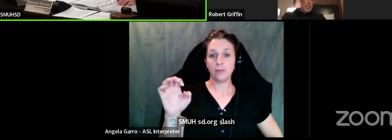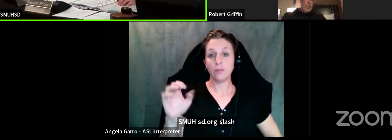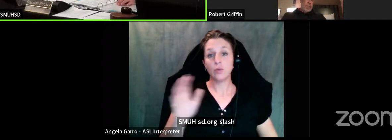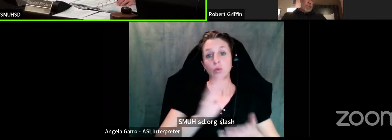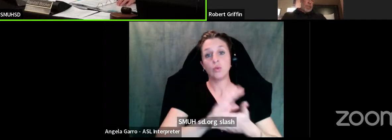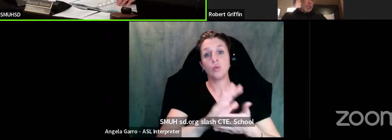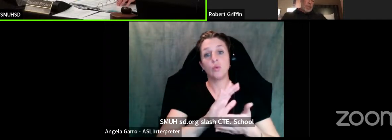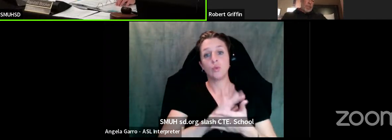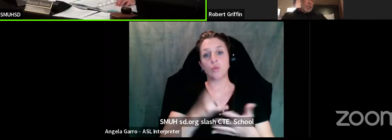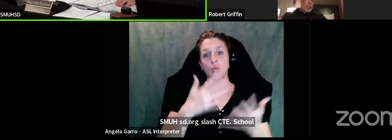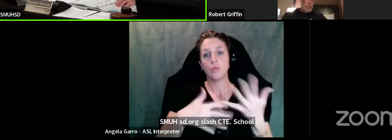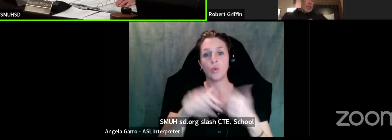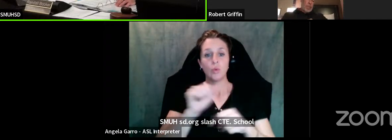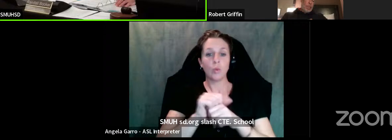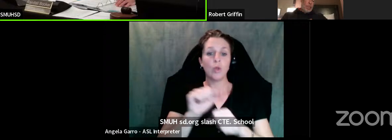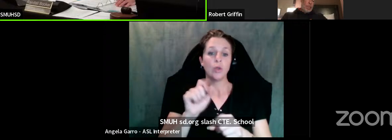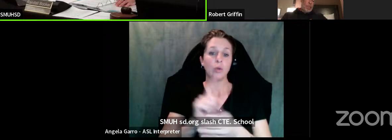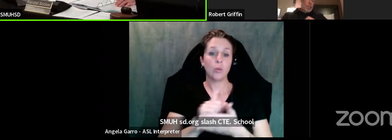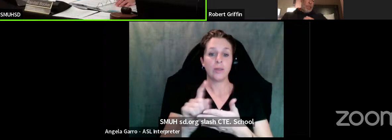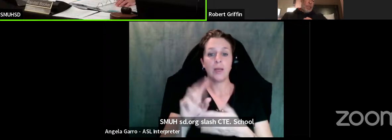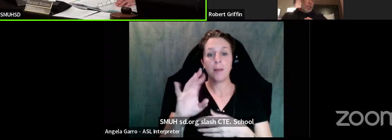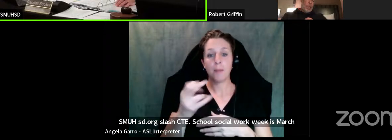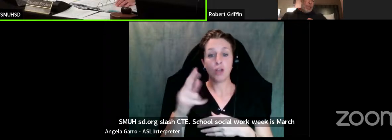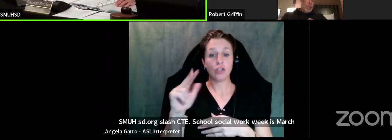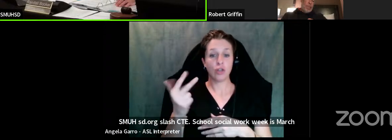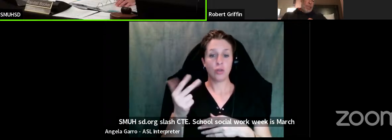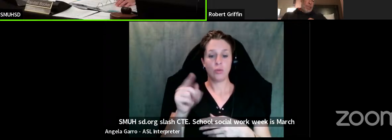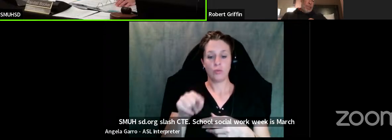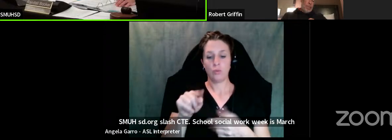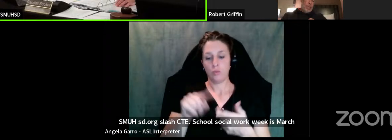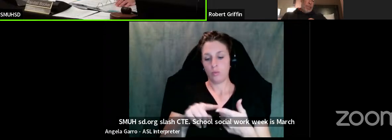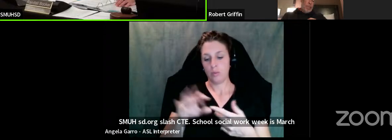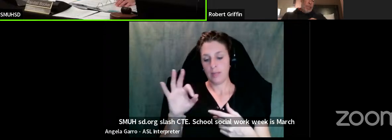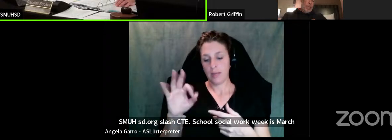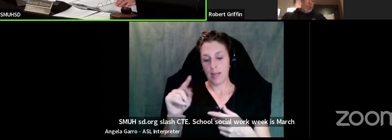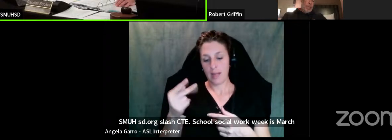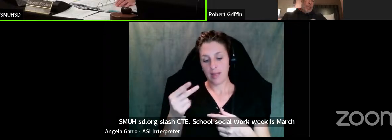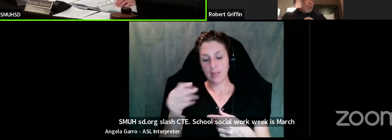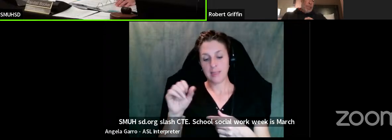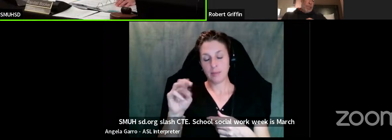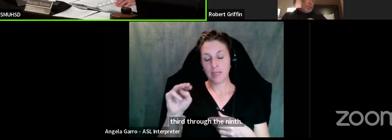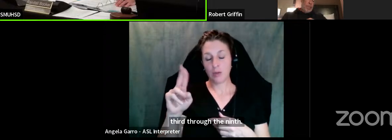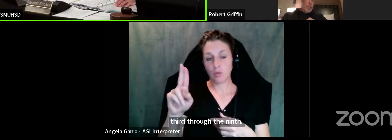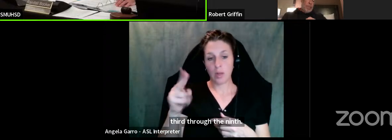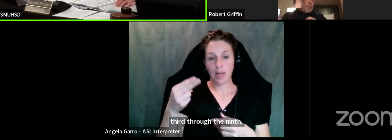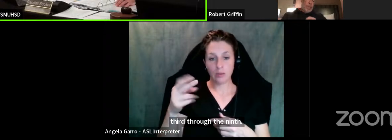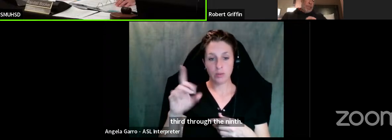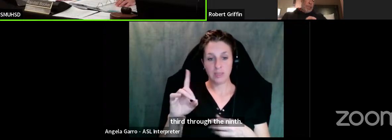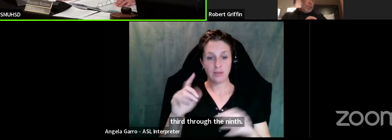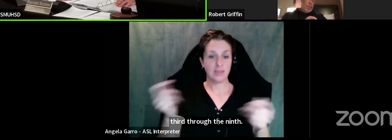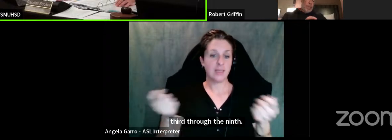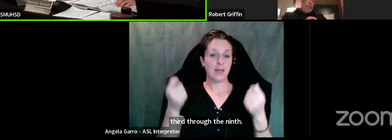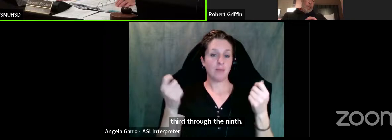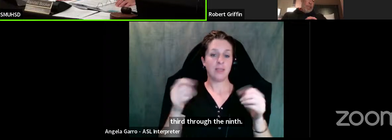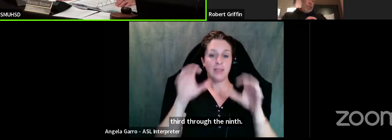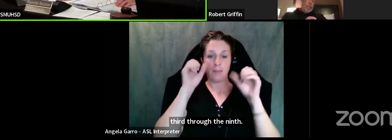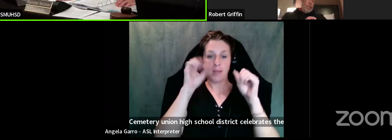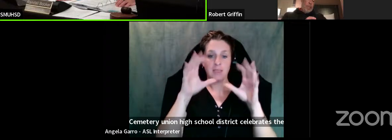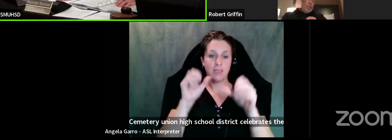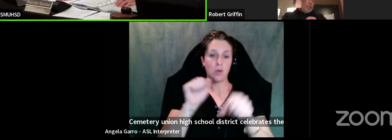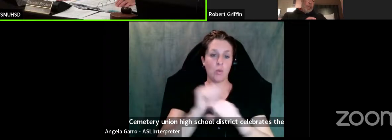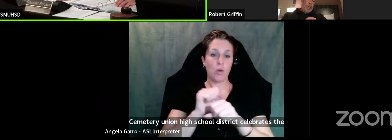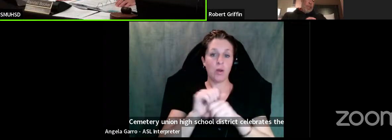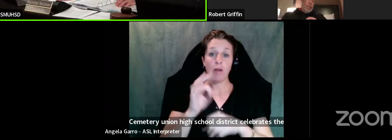School Social Work Week is March 3rd through the 9th. San Mateo Union High School District celebrates the amazing work of our school